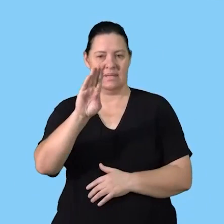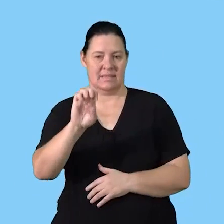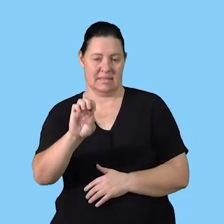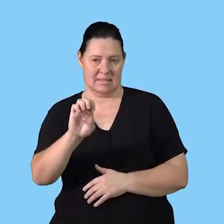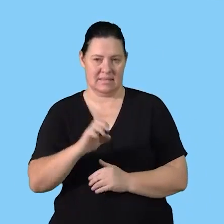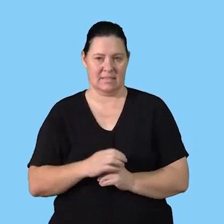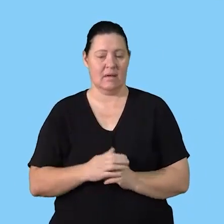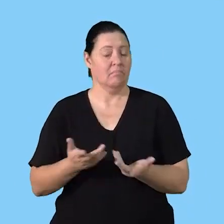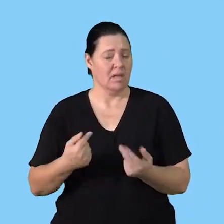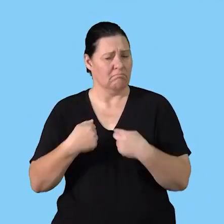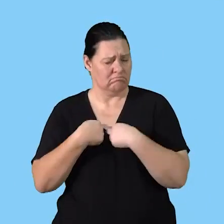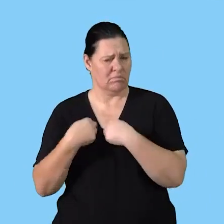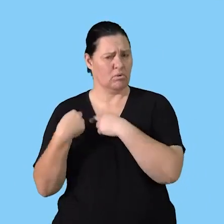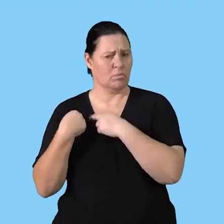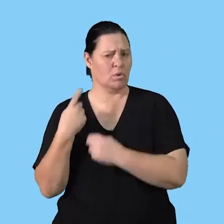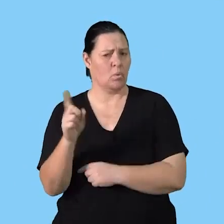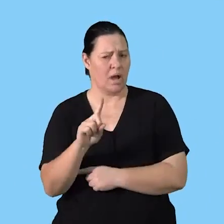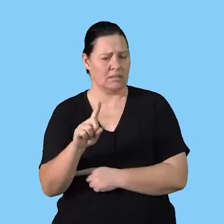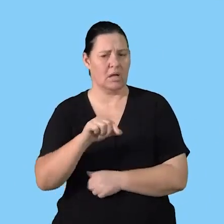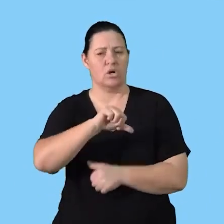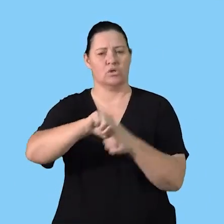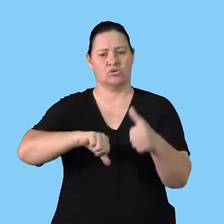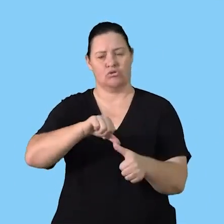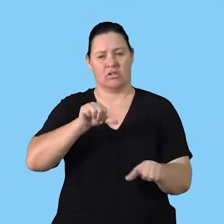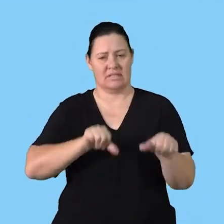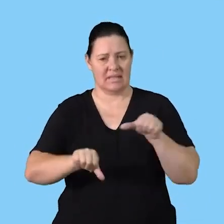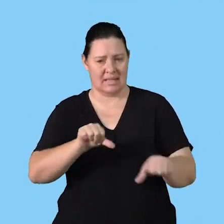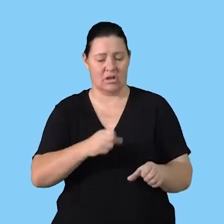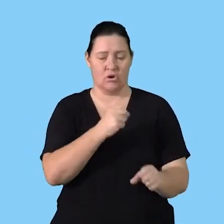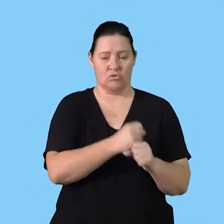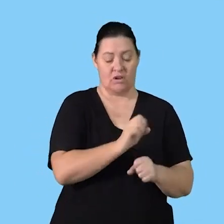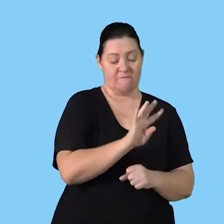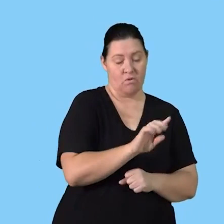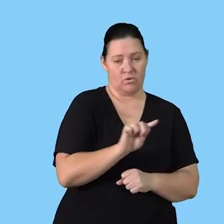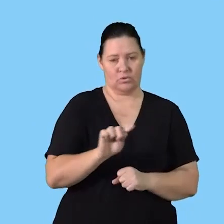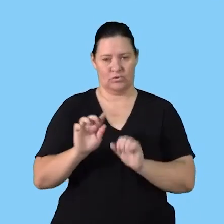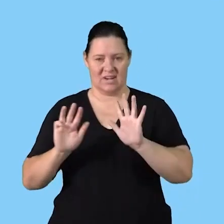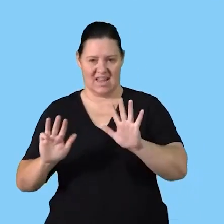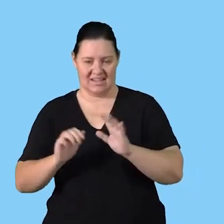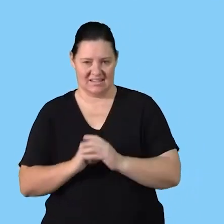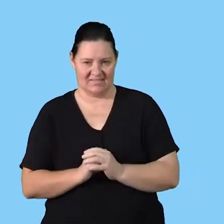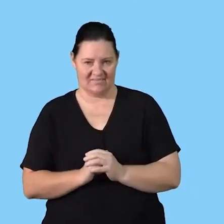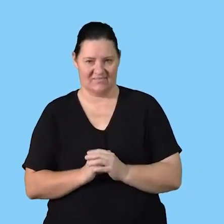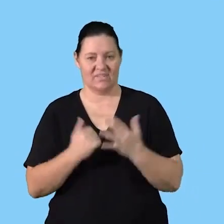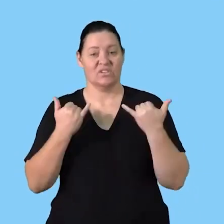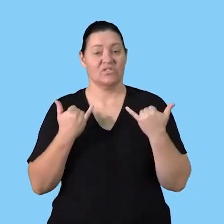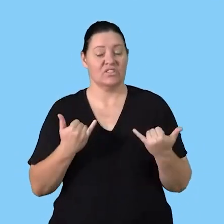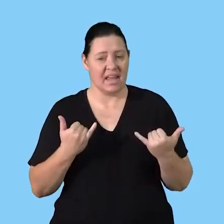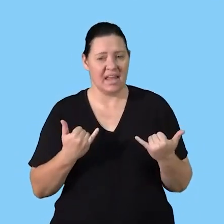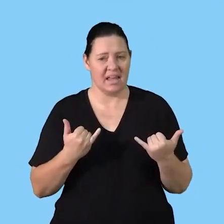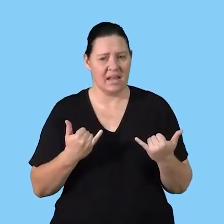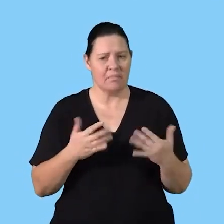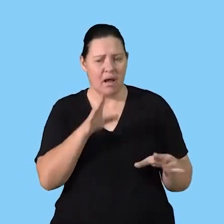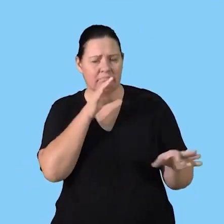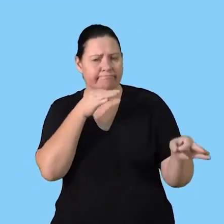of Basic Education, responsible for Social Sciences, Grade 4 to 9. Today,